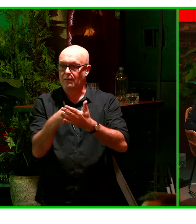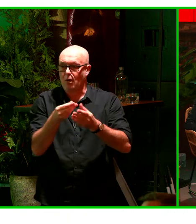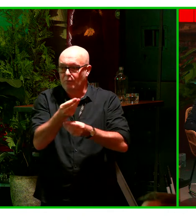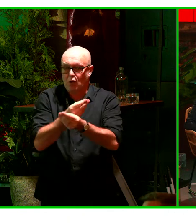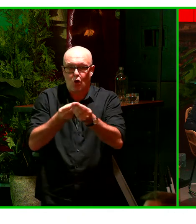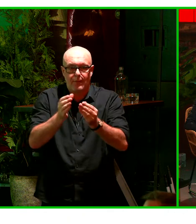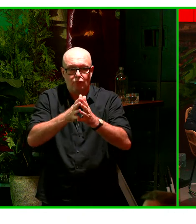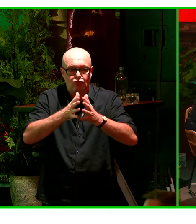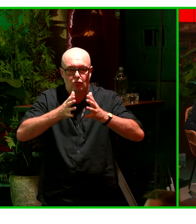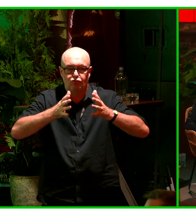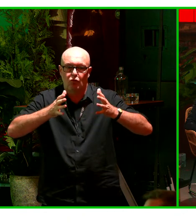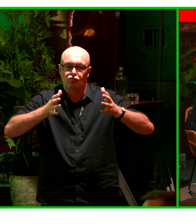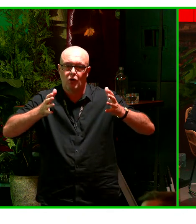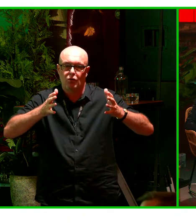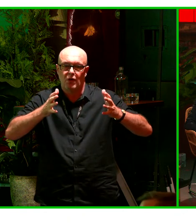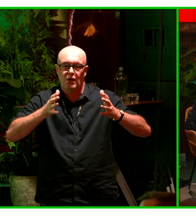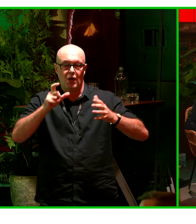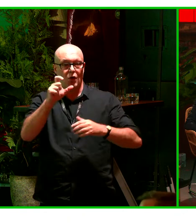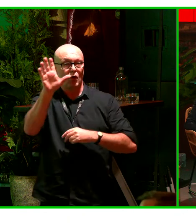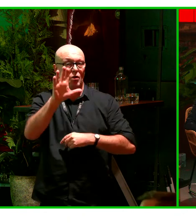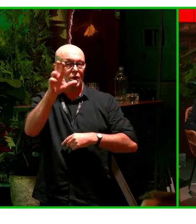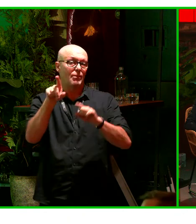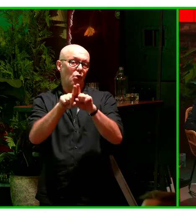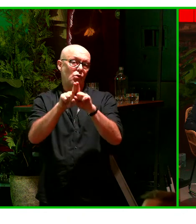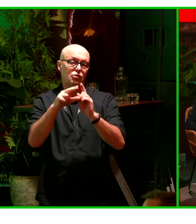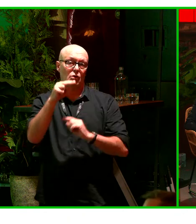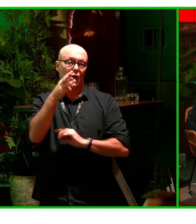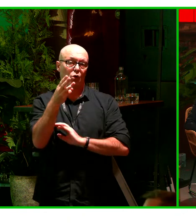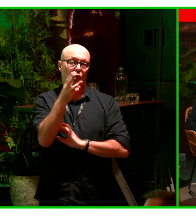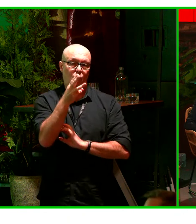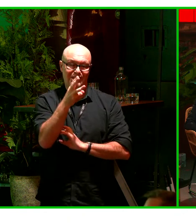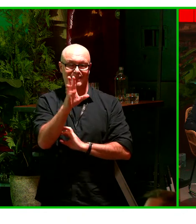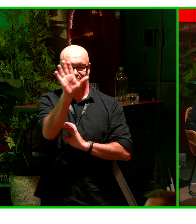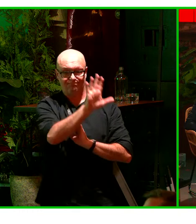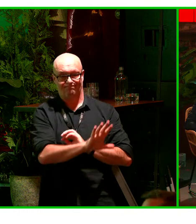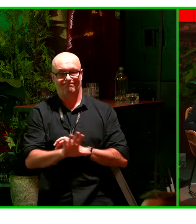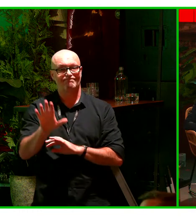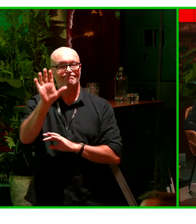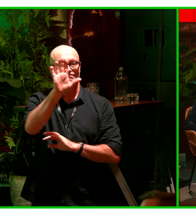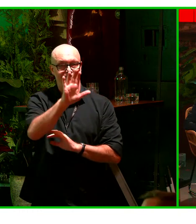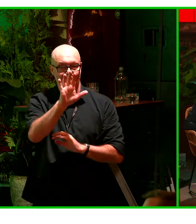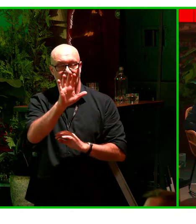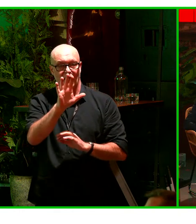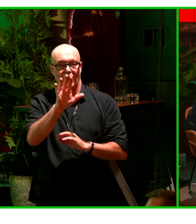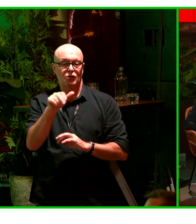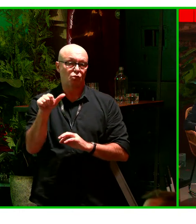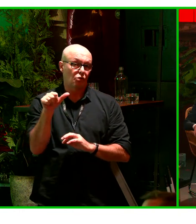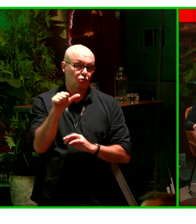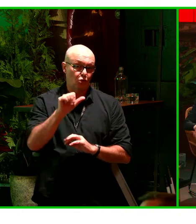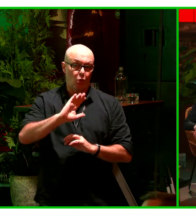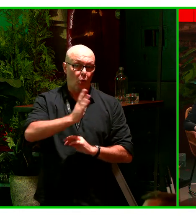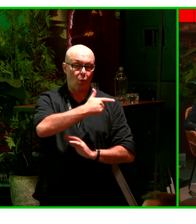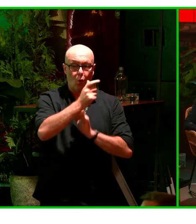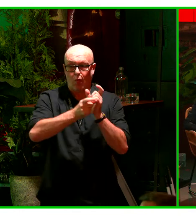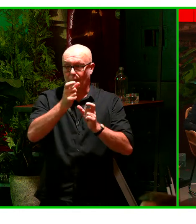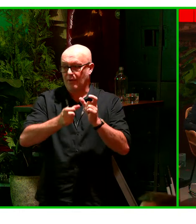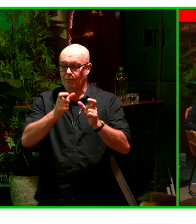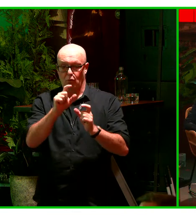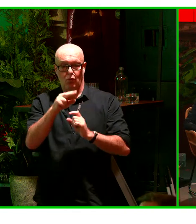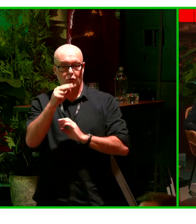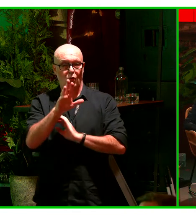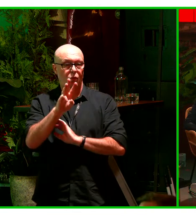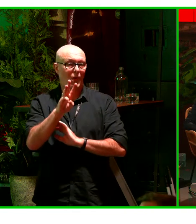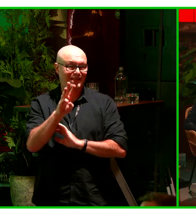the Northwest as a whole, and with it, I hope, garnering the support of all the people in this area, so that we